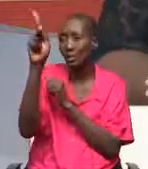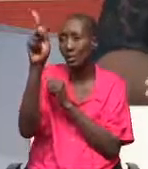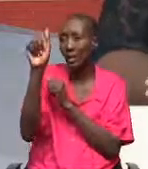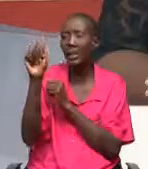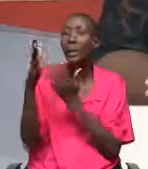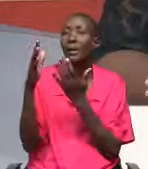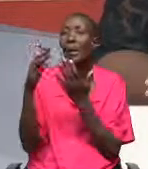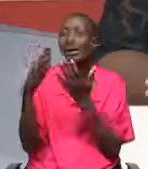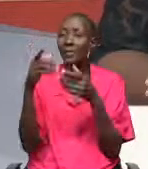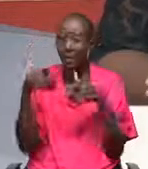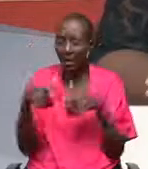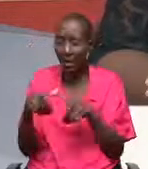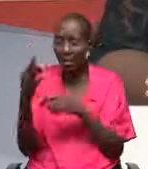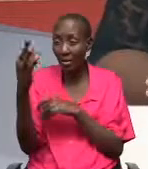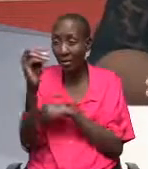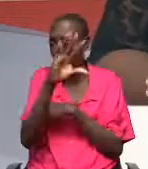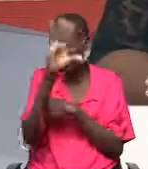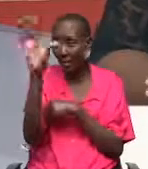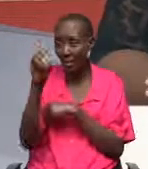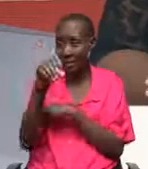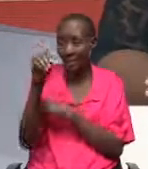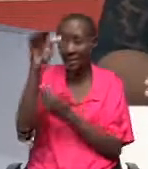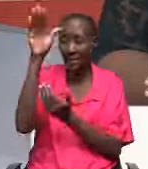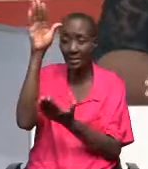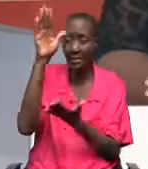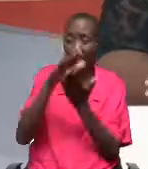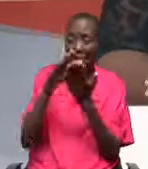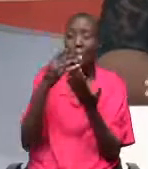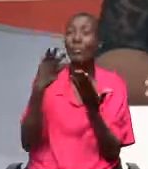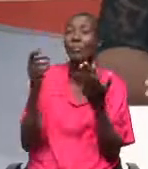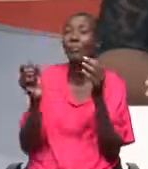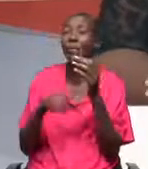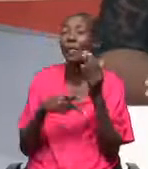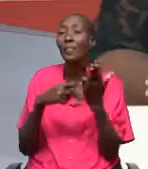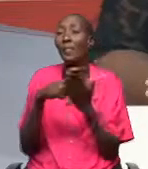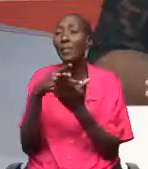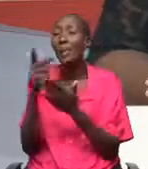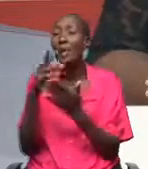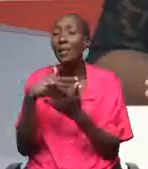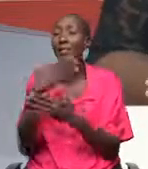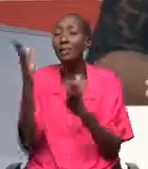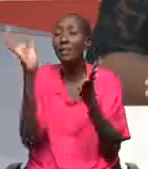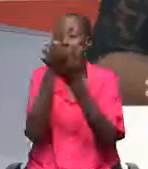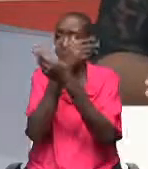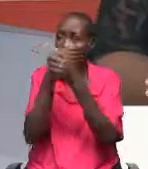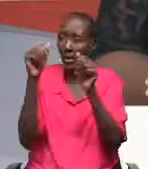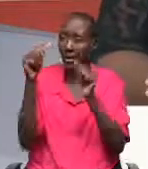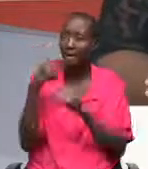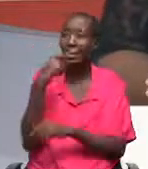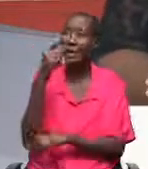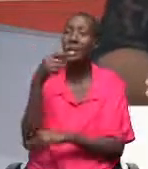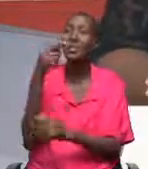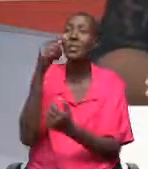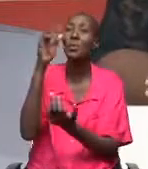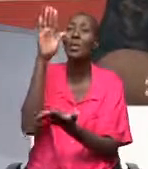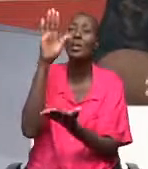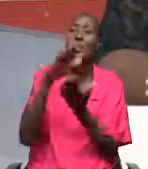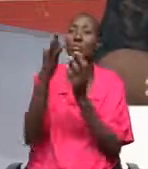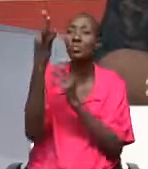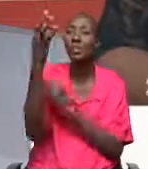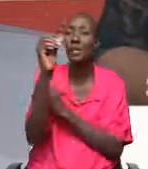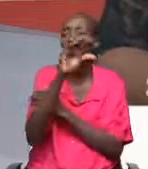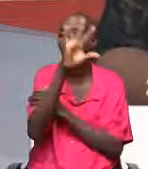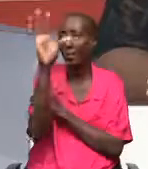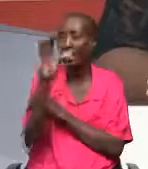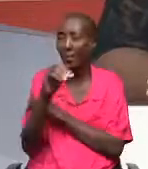kwa 30%. Hii ni baada ya Rais Uhuru Kenyatta kutangaza hapo jana kuwa watakuwa wanakatwa kwa 30% mishahara